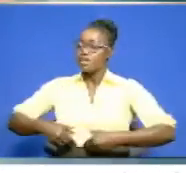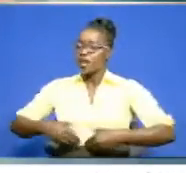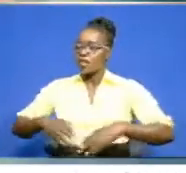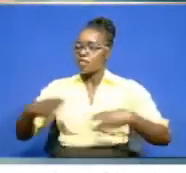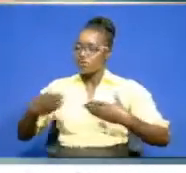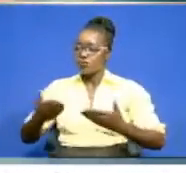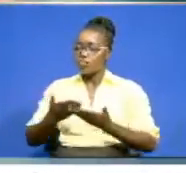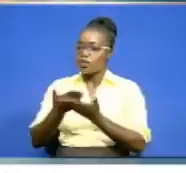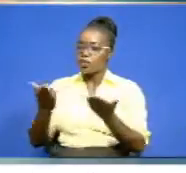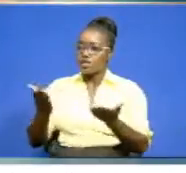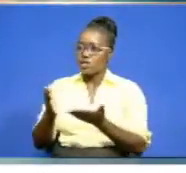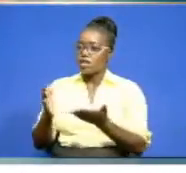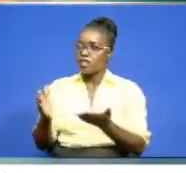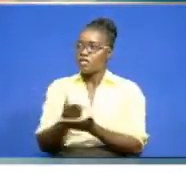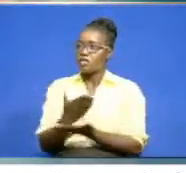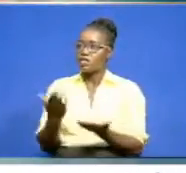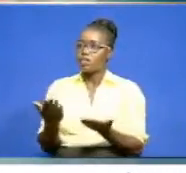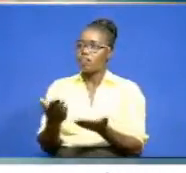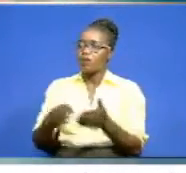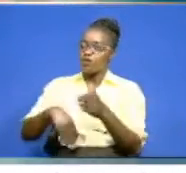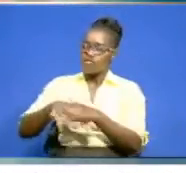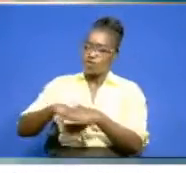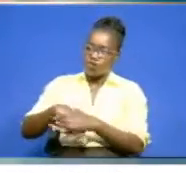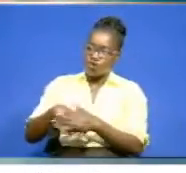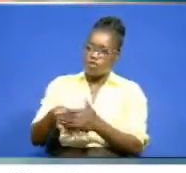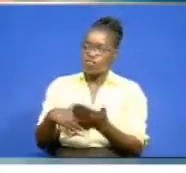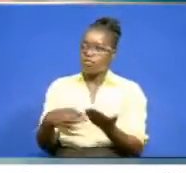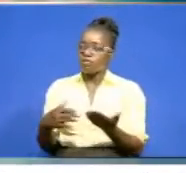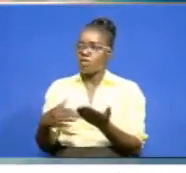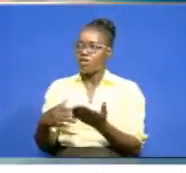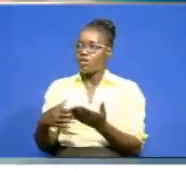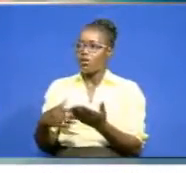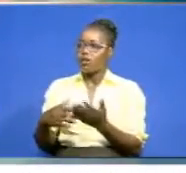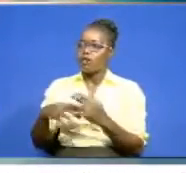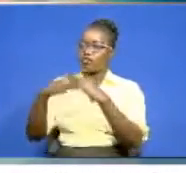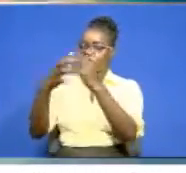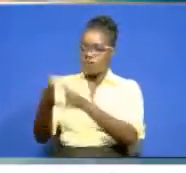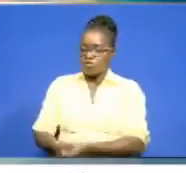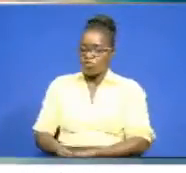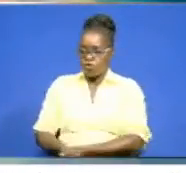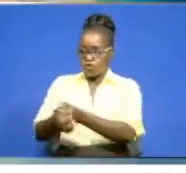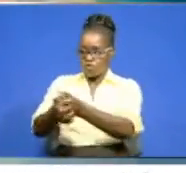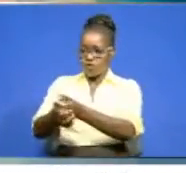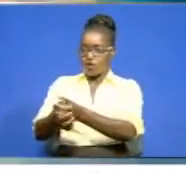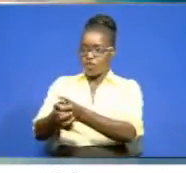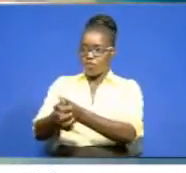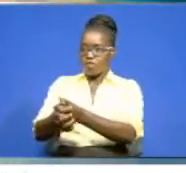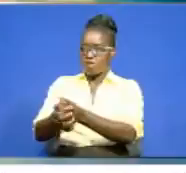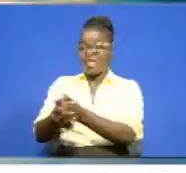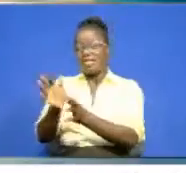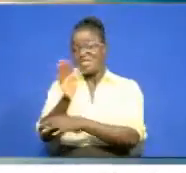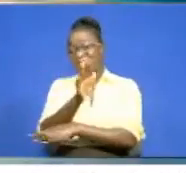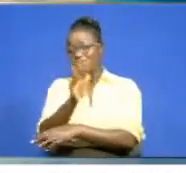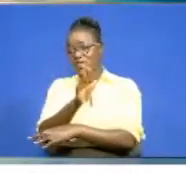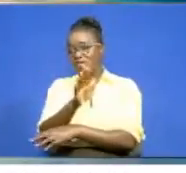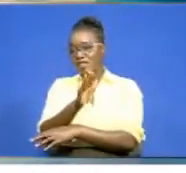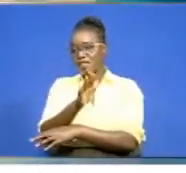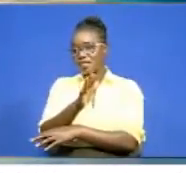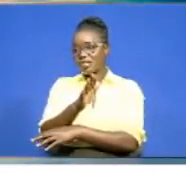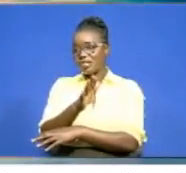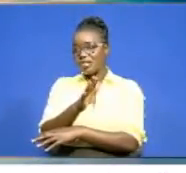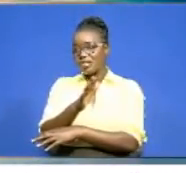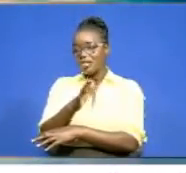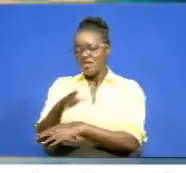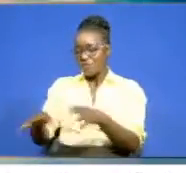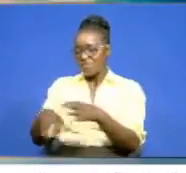sure some of them play something, football, volleyball. You just go mitaani, jioni, jioni, you'll find them playing